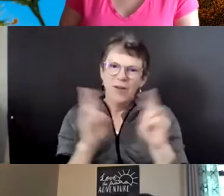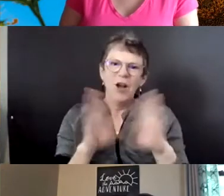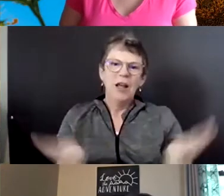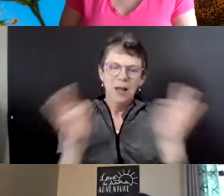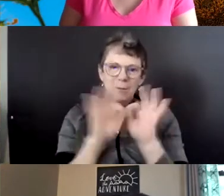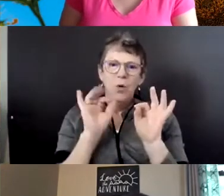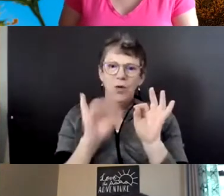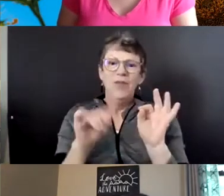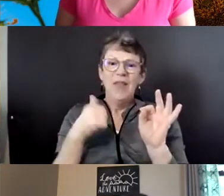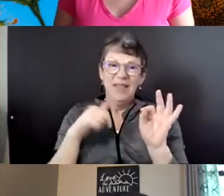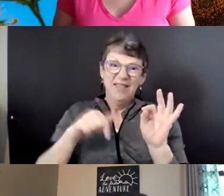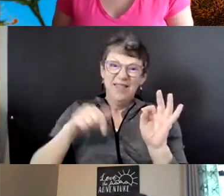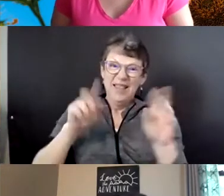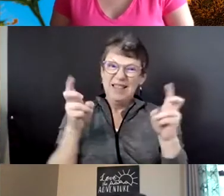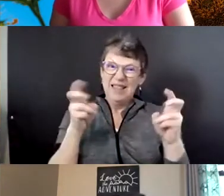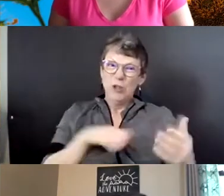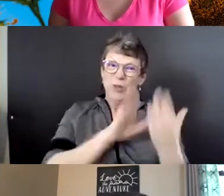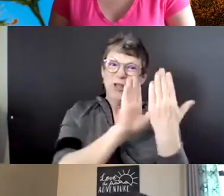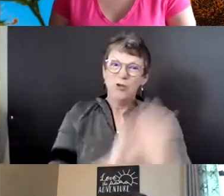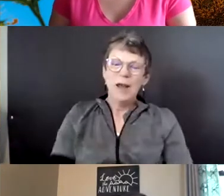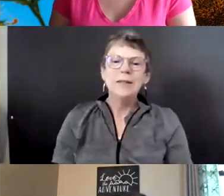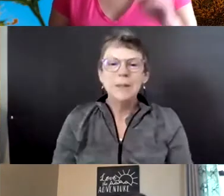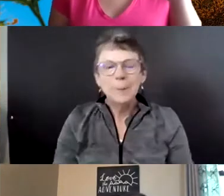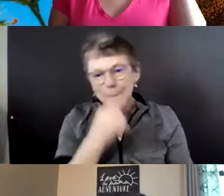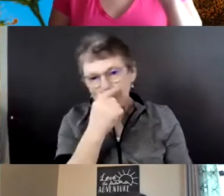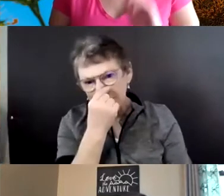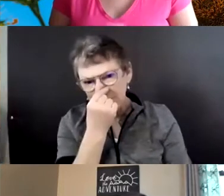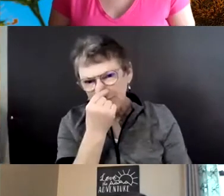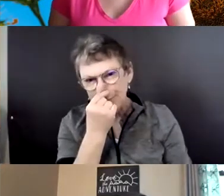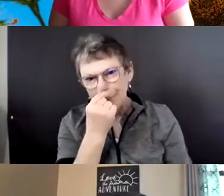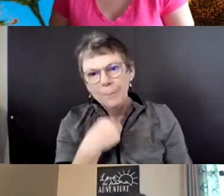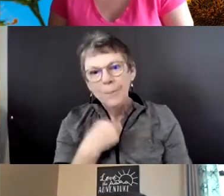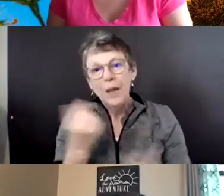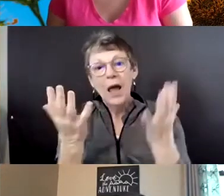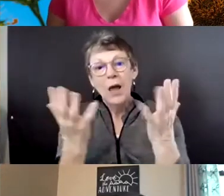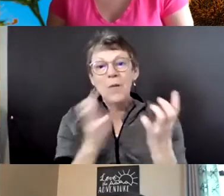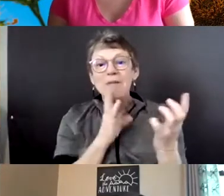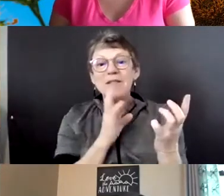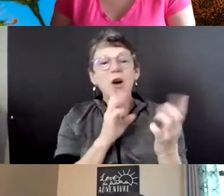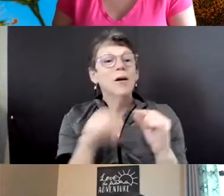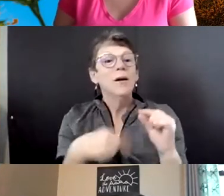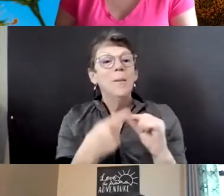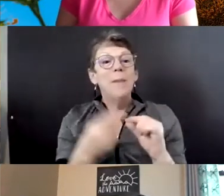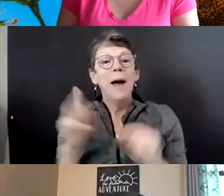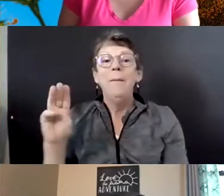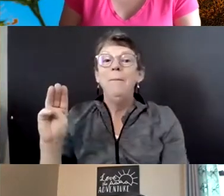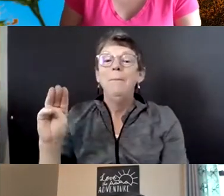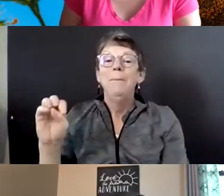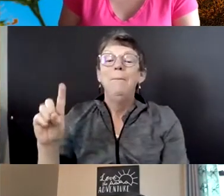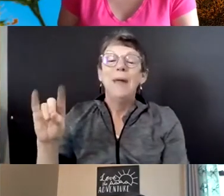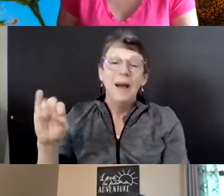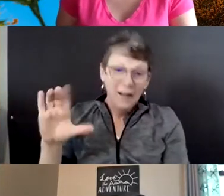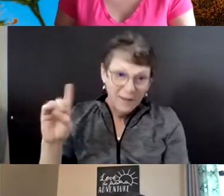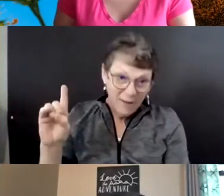that. Still kind of on the staffing topic, I want to talk about Medicaid reimbursement rates. This is something that we talk about every